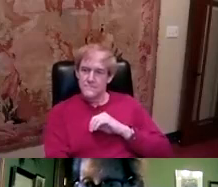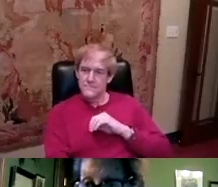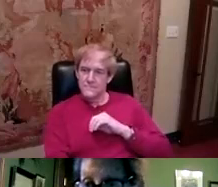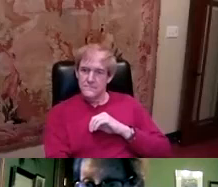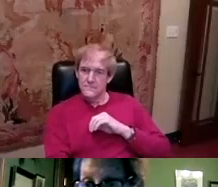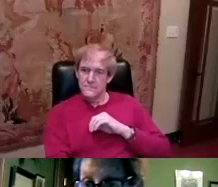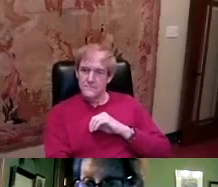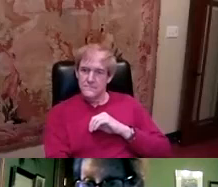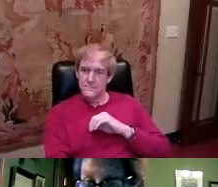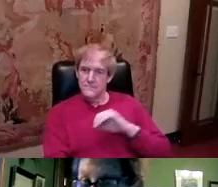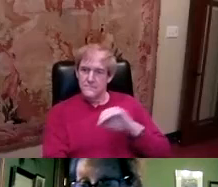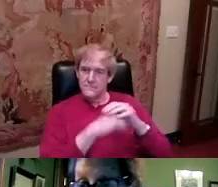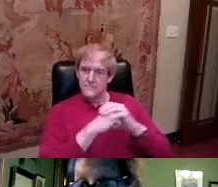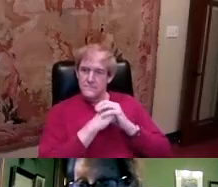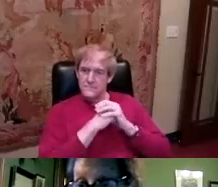of traffic.